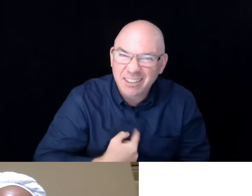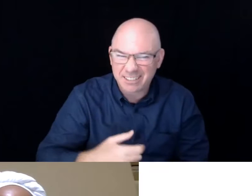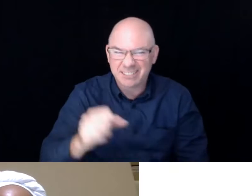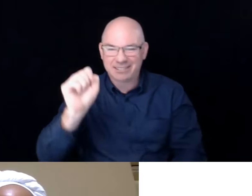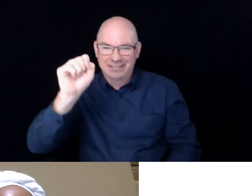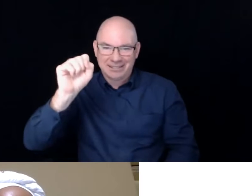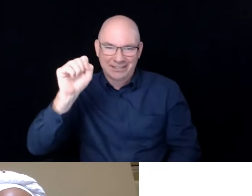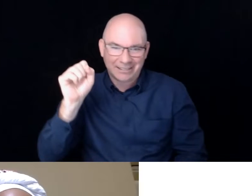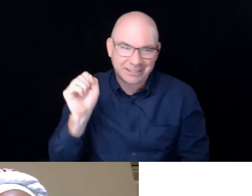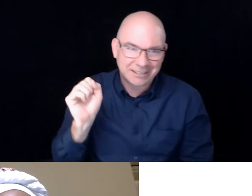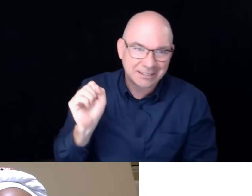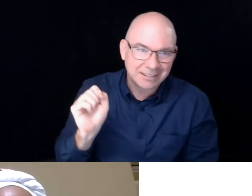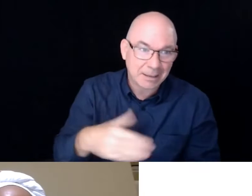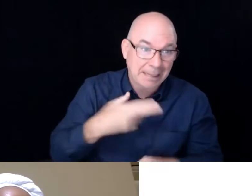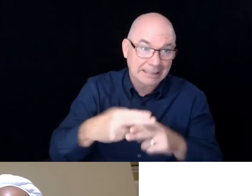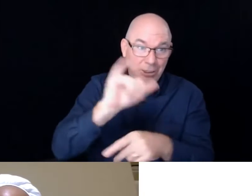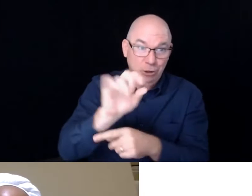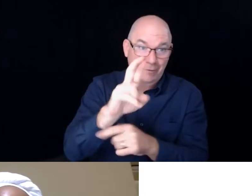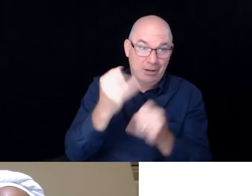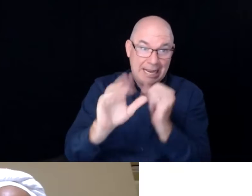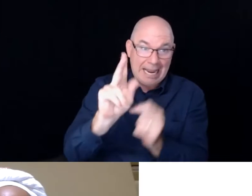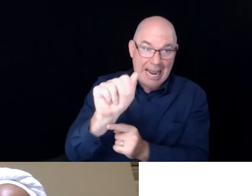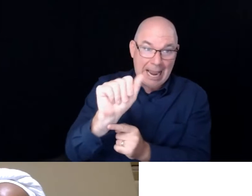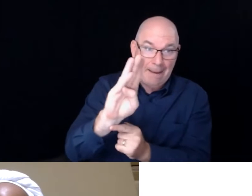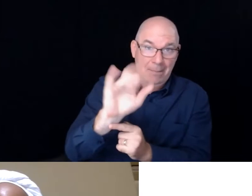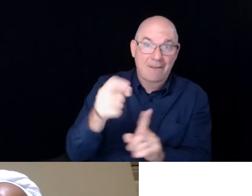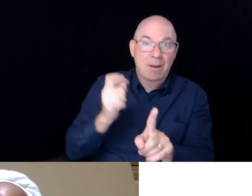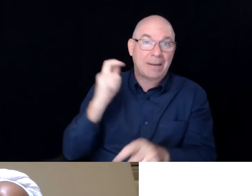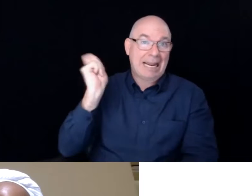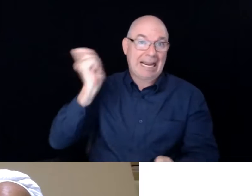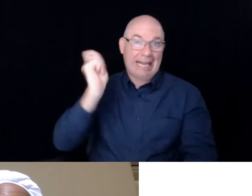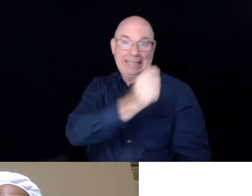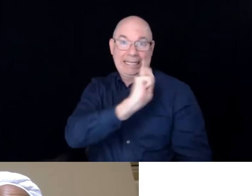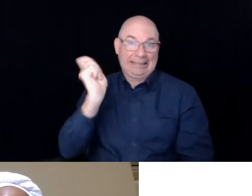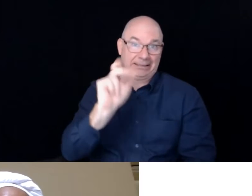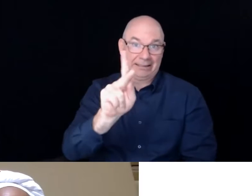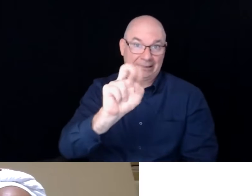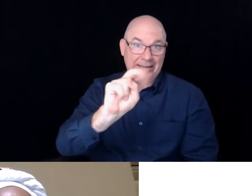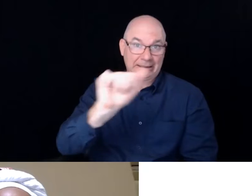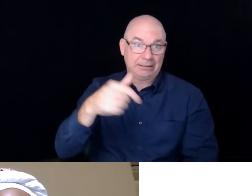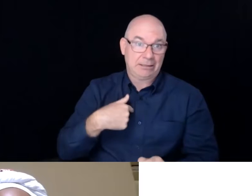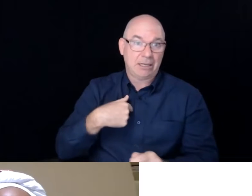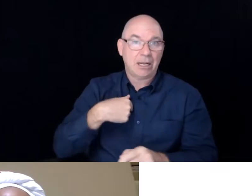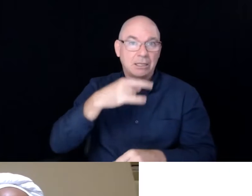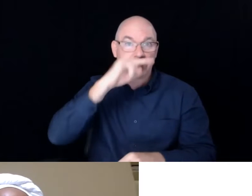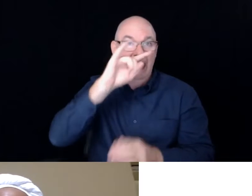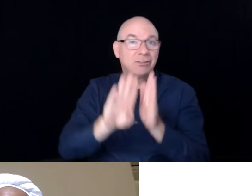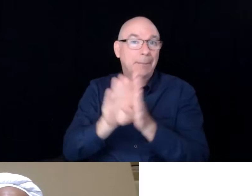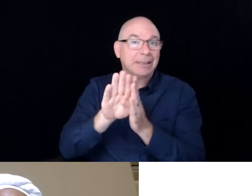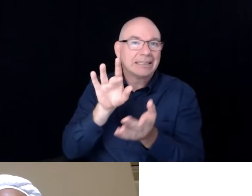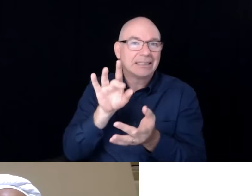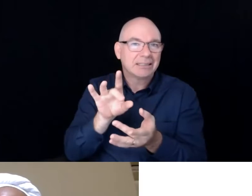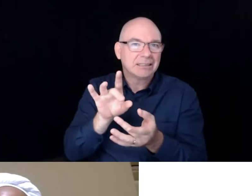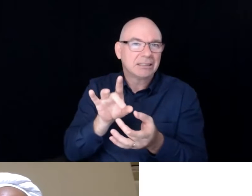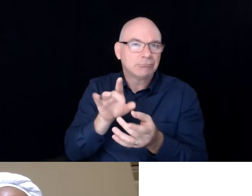As Anaya said, my name is Jennifer Kaberi. I am from Kenya. I'm a child development specialist.